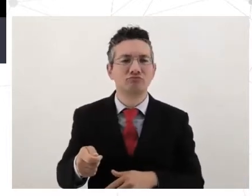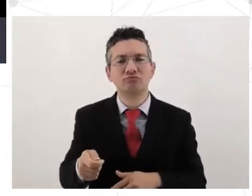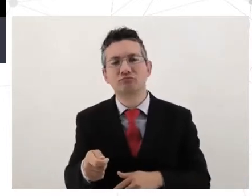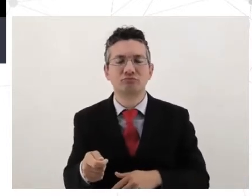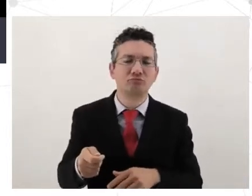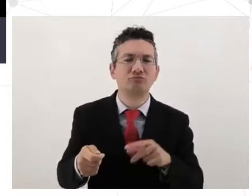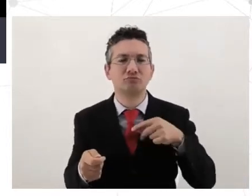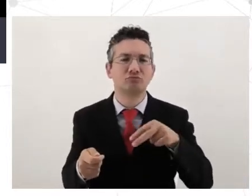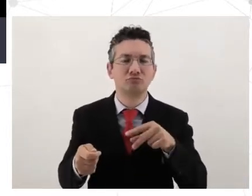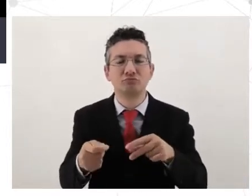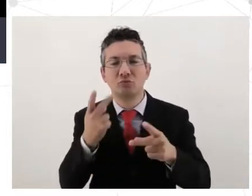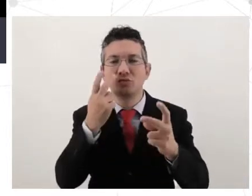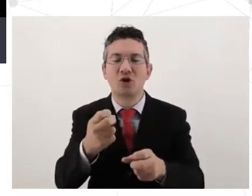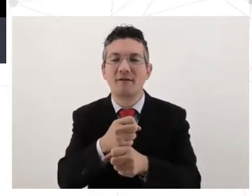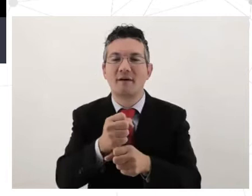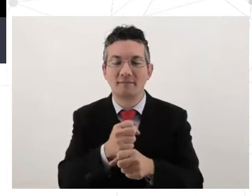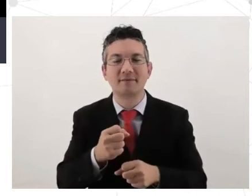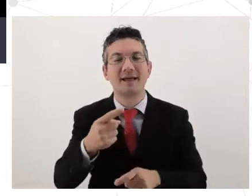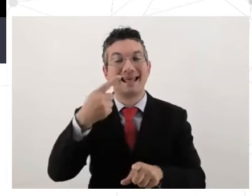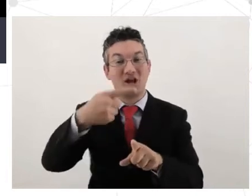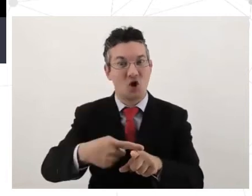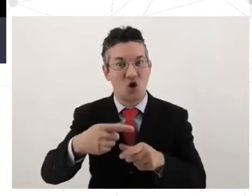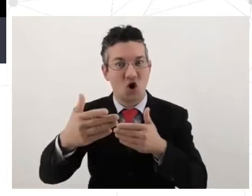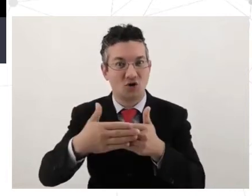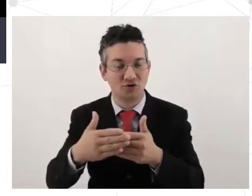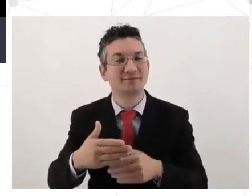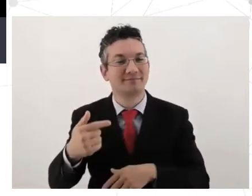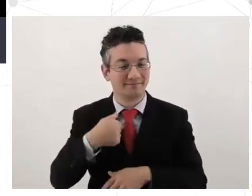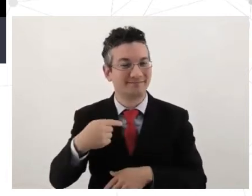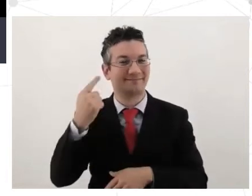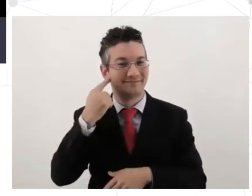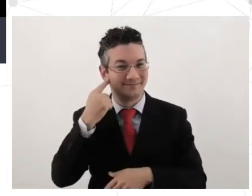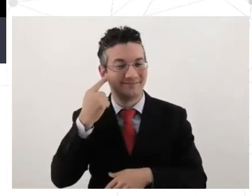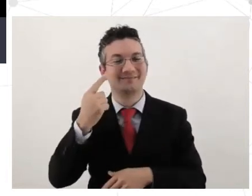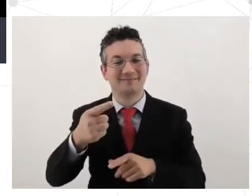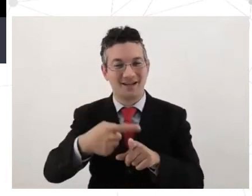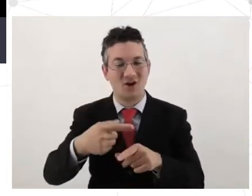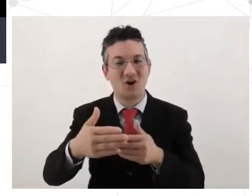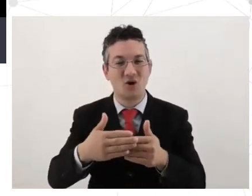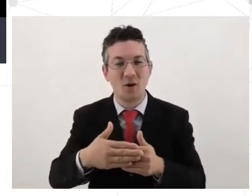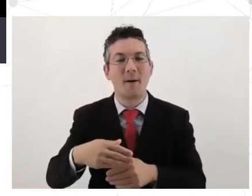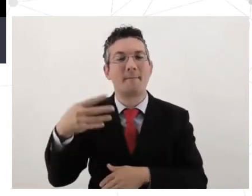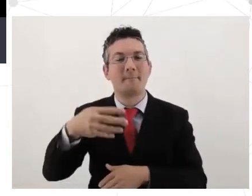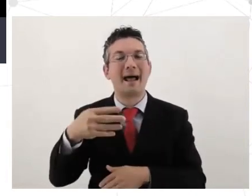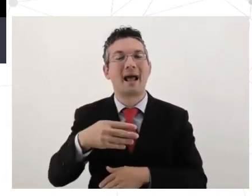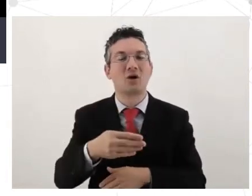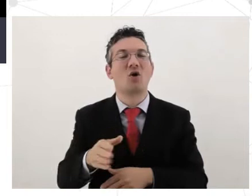enable a friend or a mobility instructor to guide someone remotely by marking up the map for